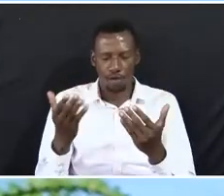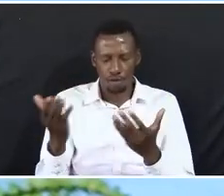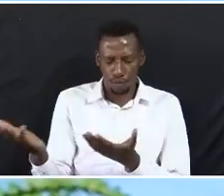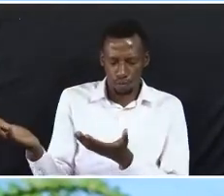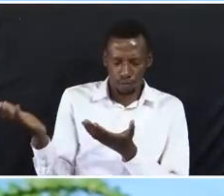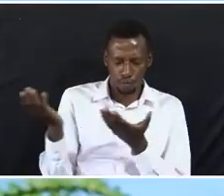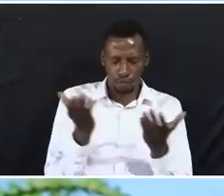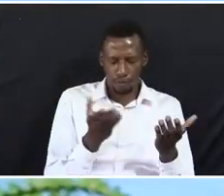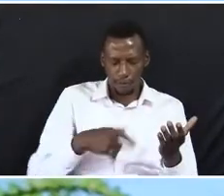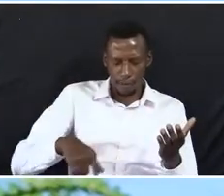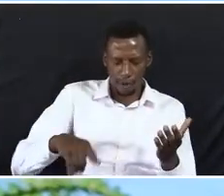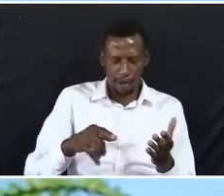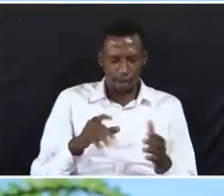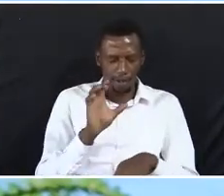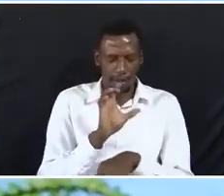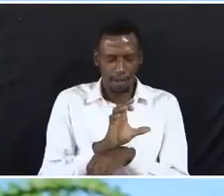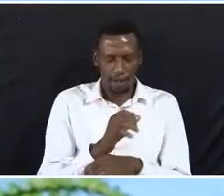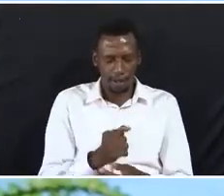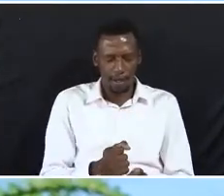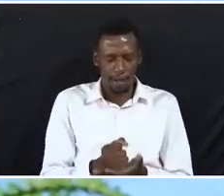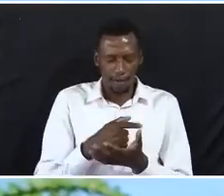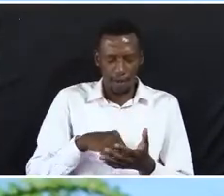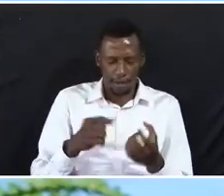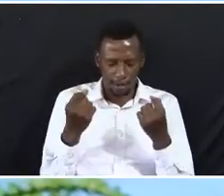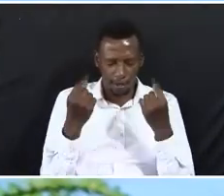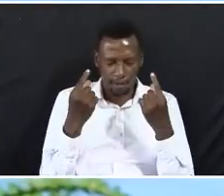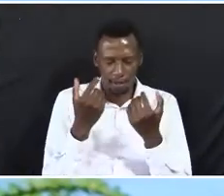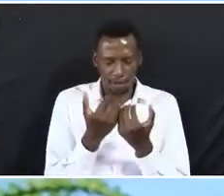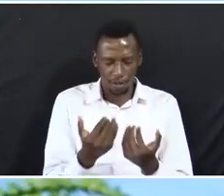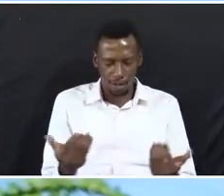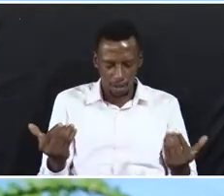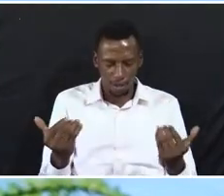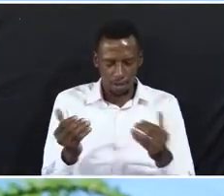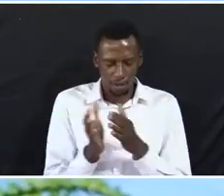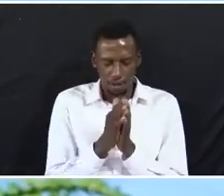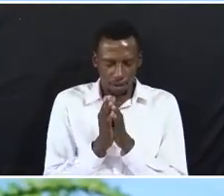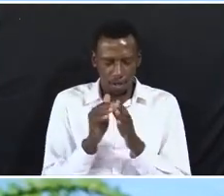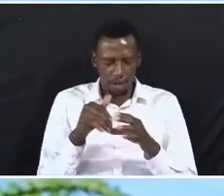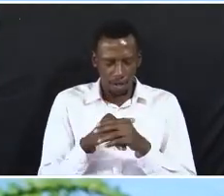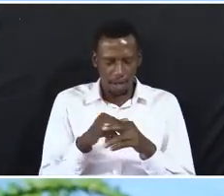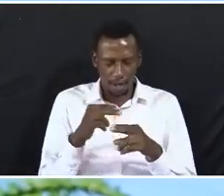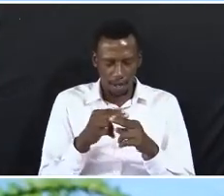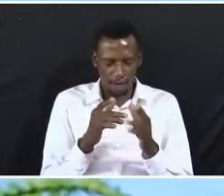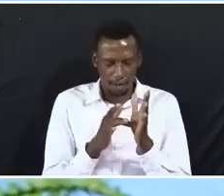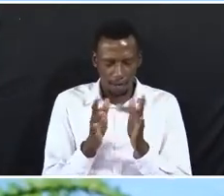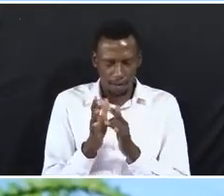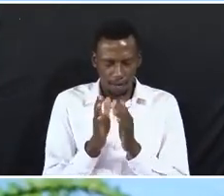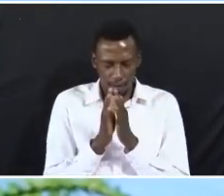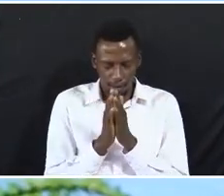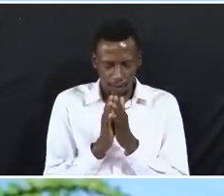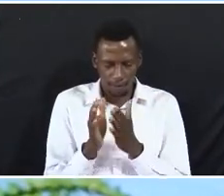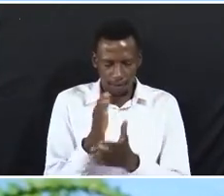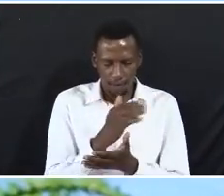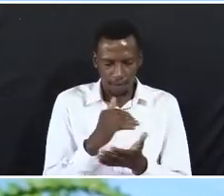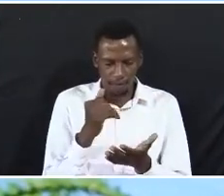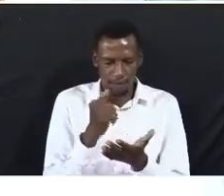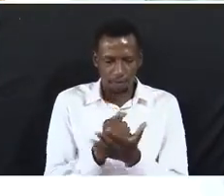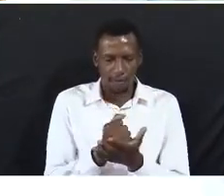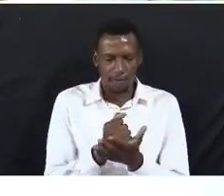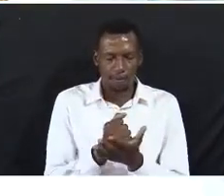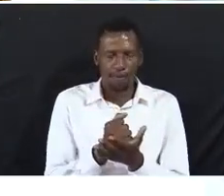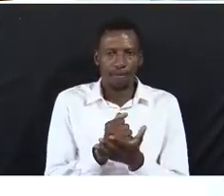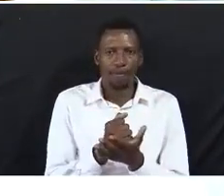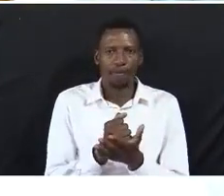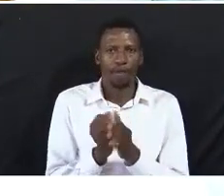church. Help us to understand the children's story. In Jesus' name we pray, amen. Amen. The parable of the talents. On that